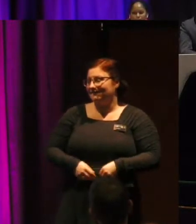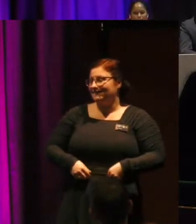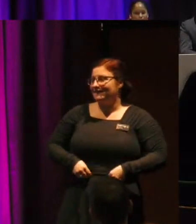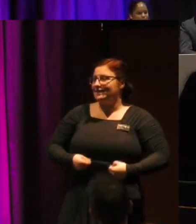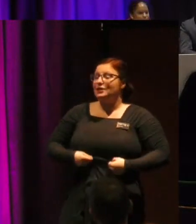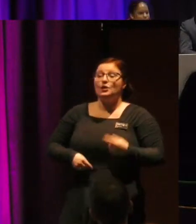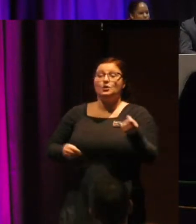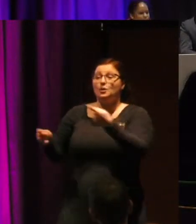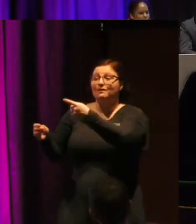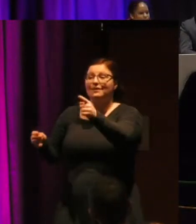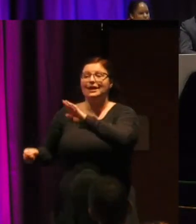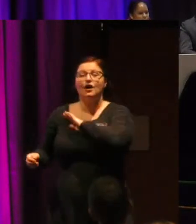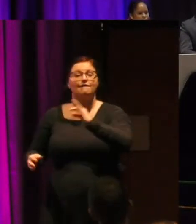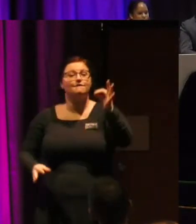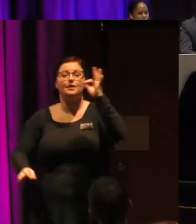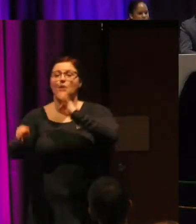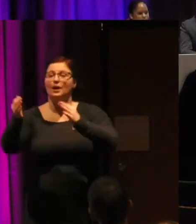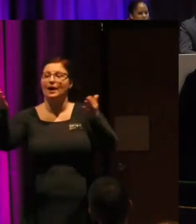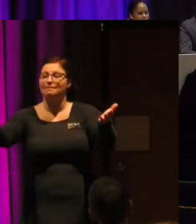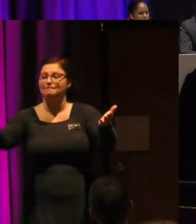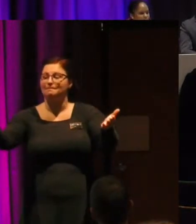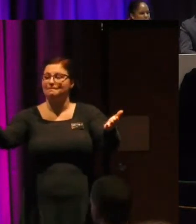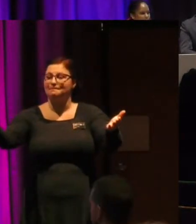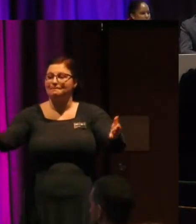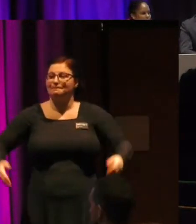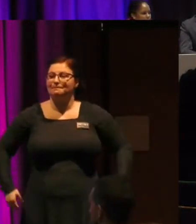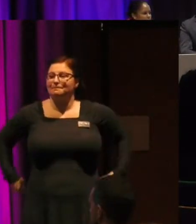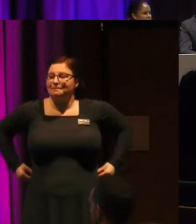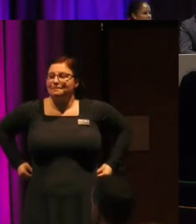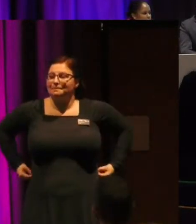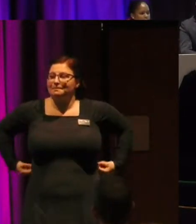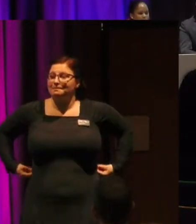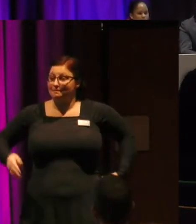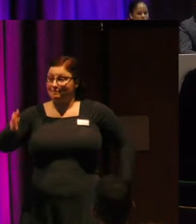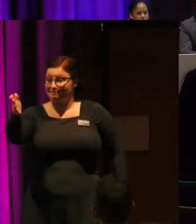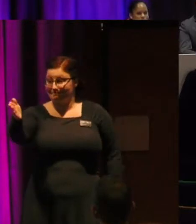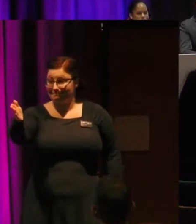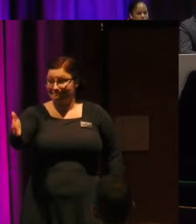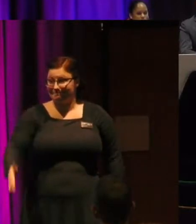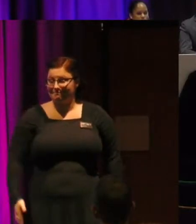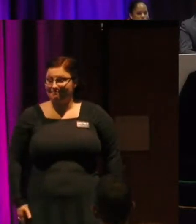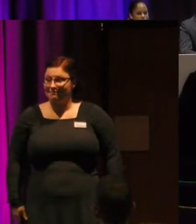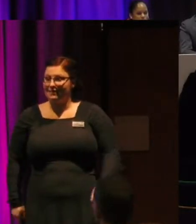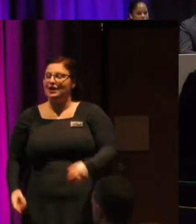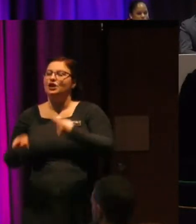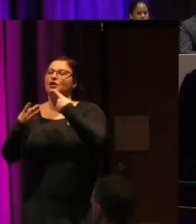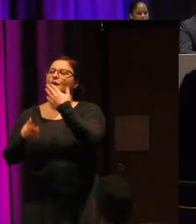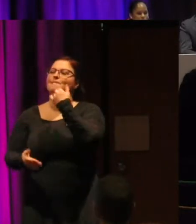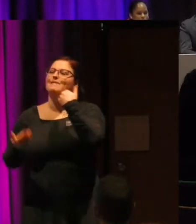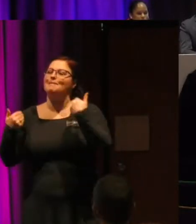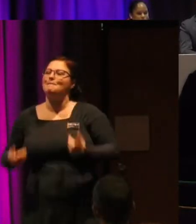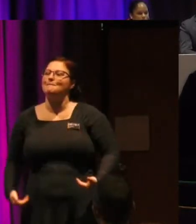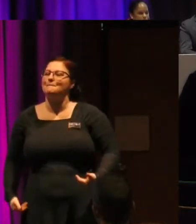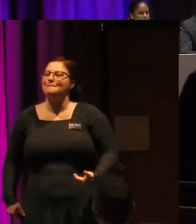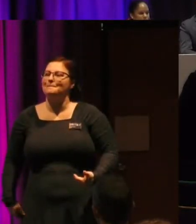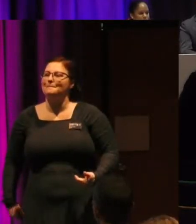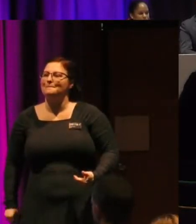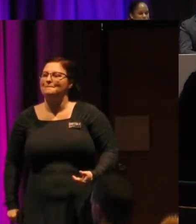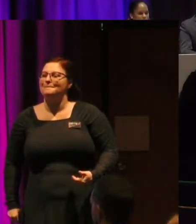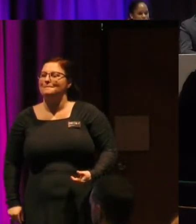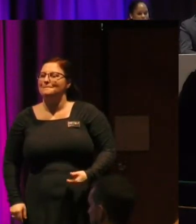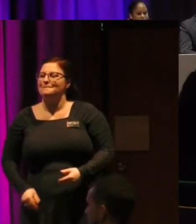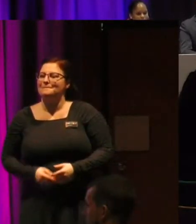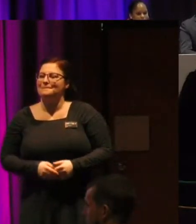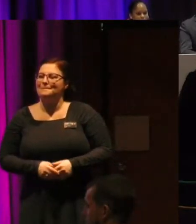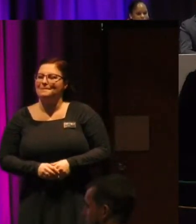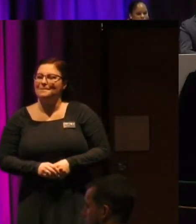Does anyone have any questions? Okay, so we have one here. Can you introduce yourself as well? I think someone is coming with a mic.